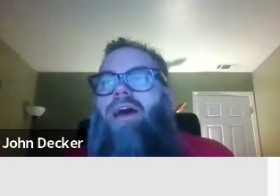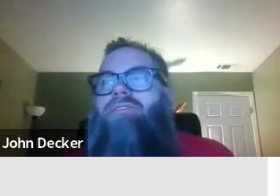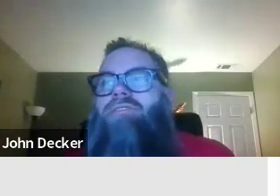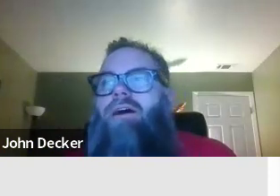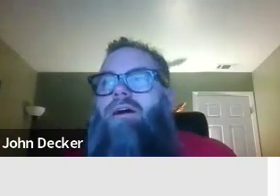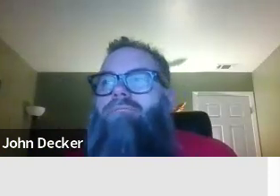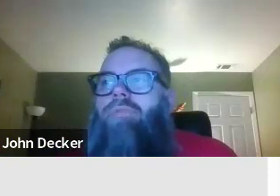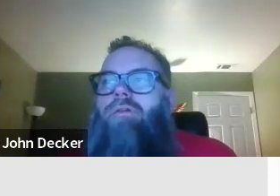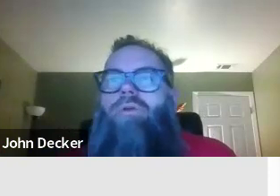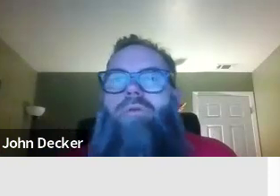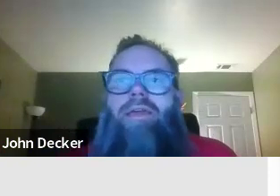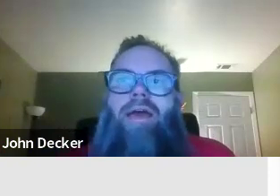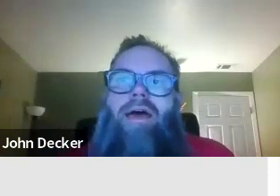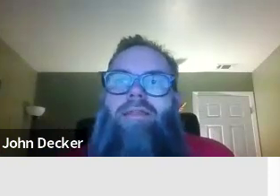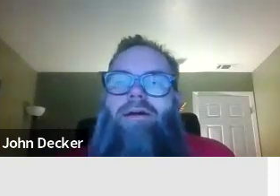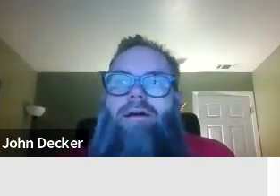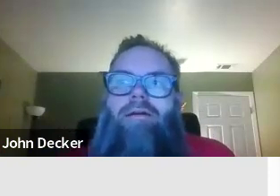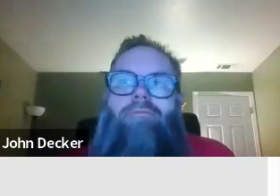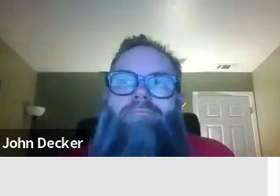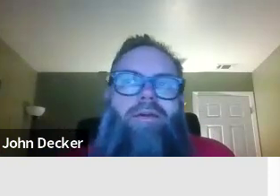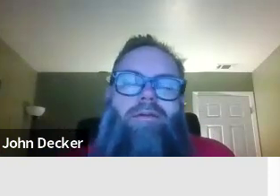Areas in the past where we